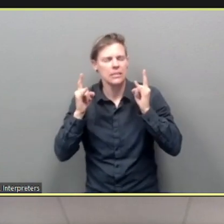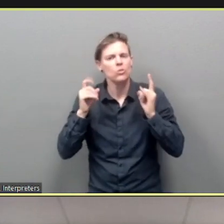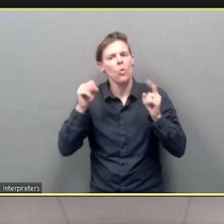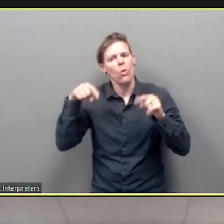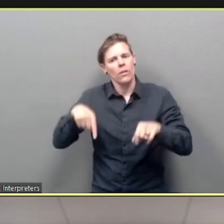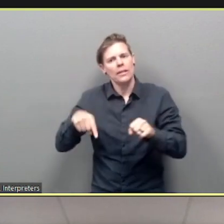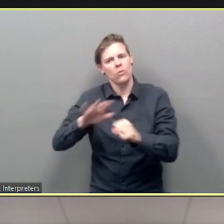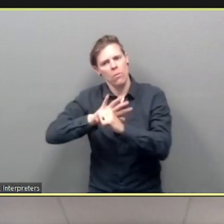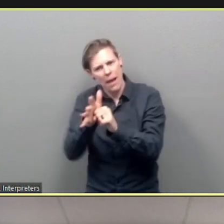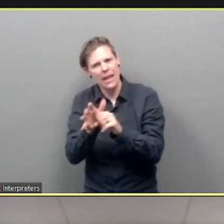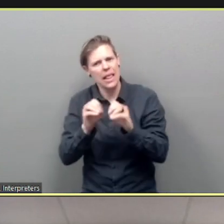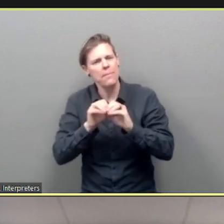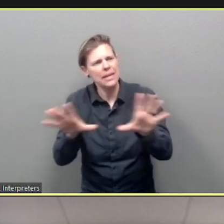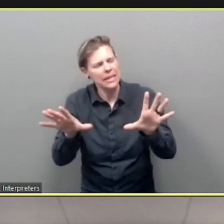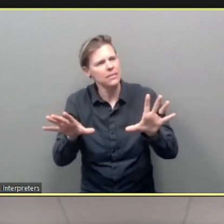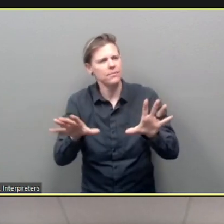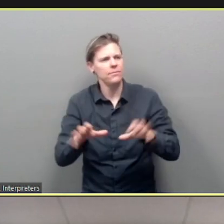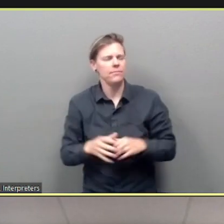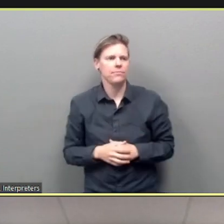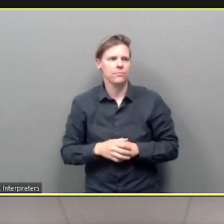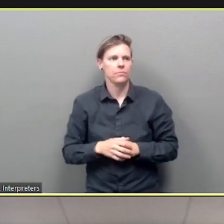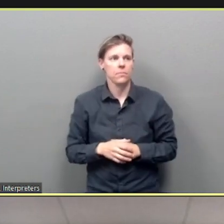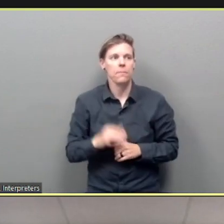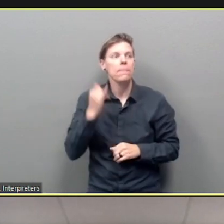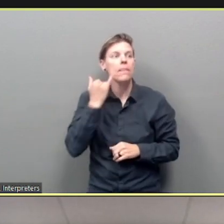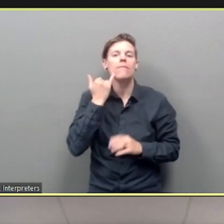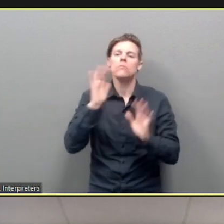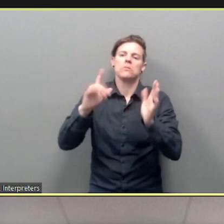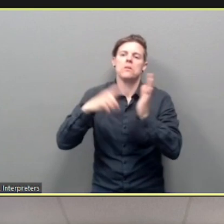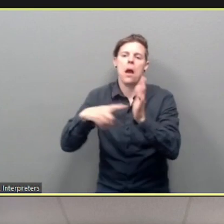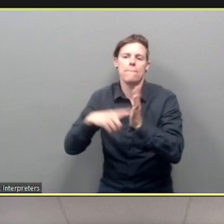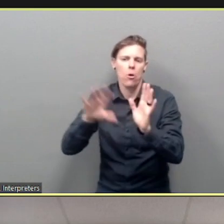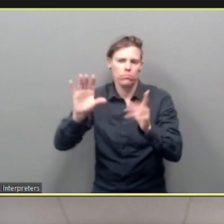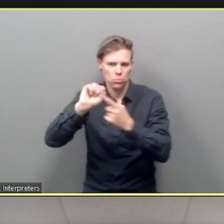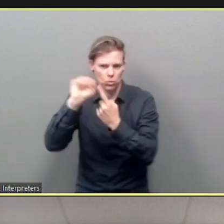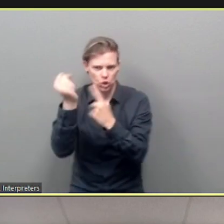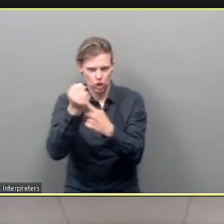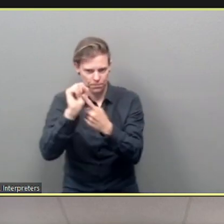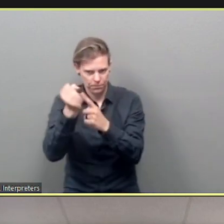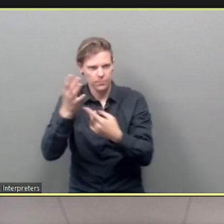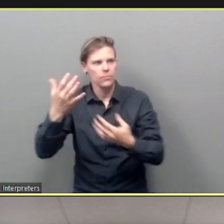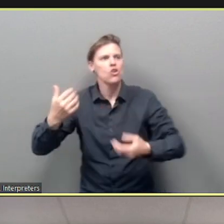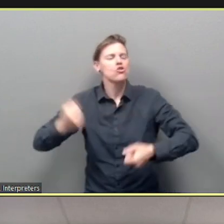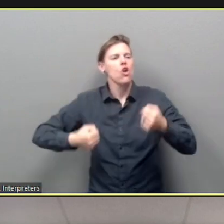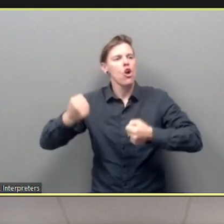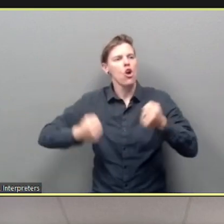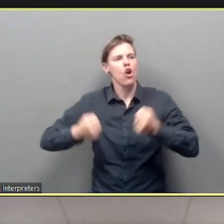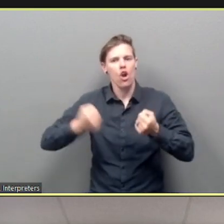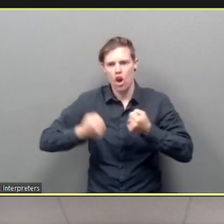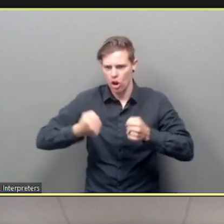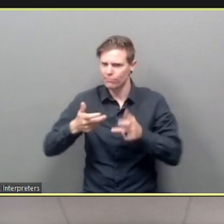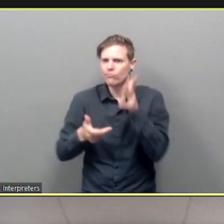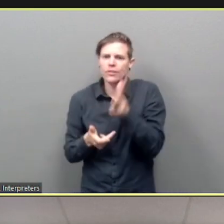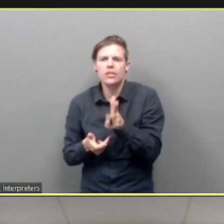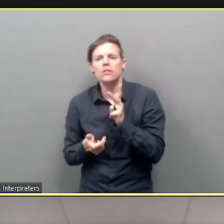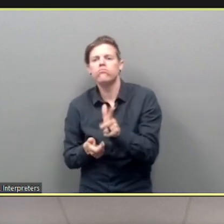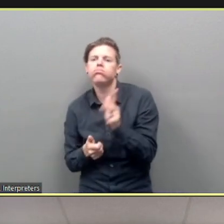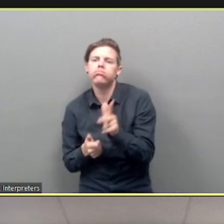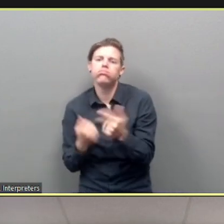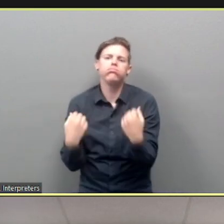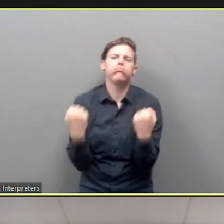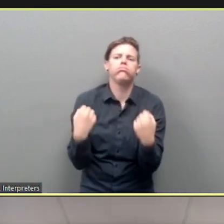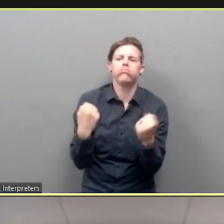know, keeping a car running involves regular maintenance and, you know, tune-ups from time to time and rotating